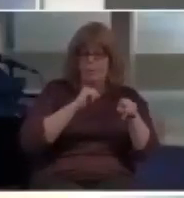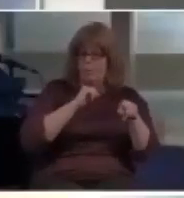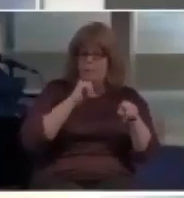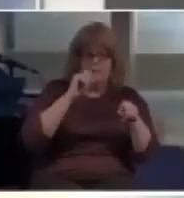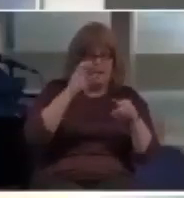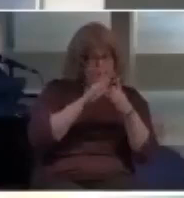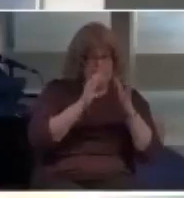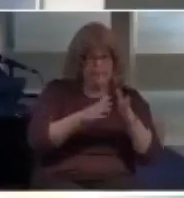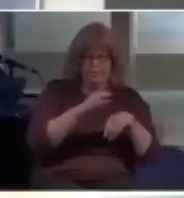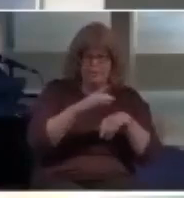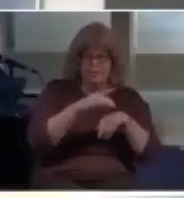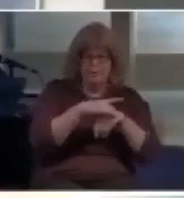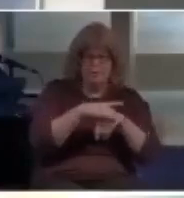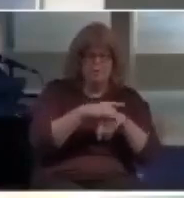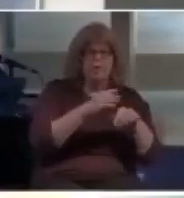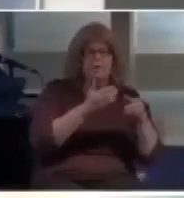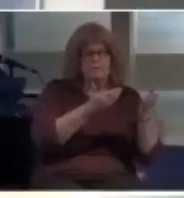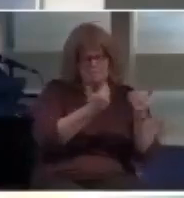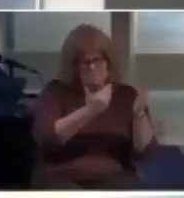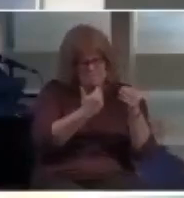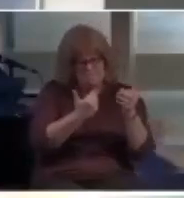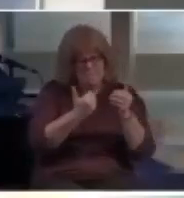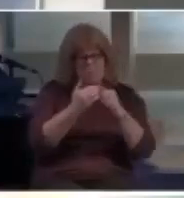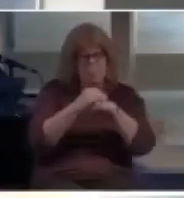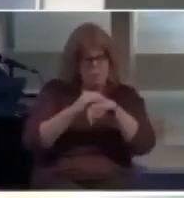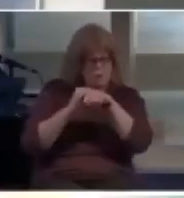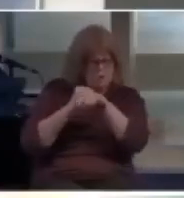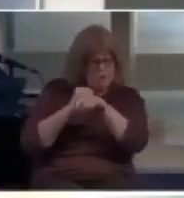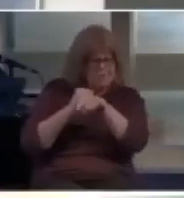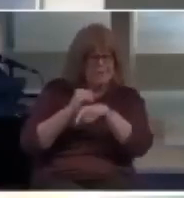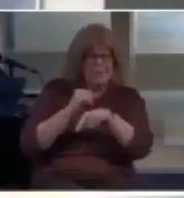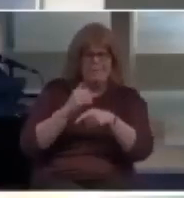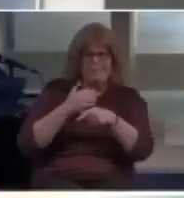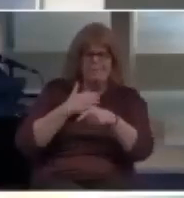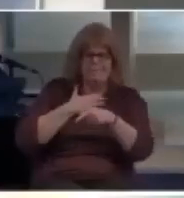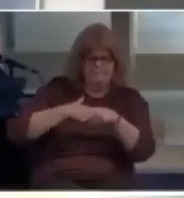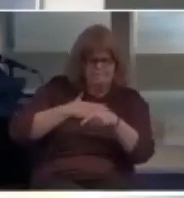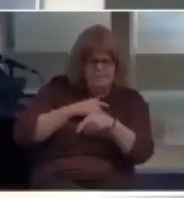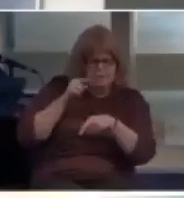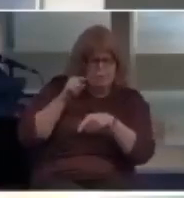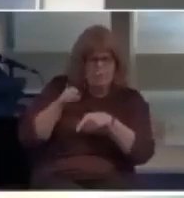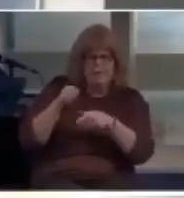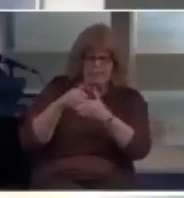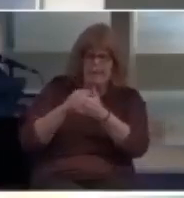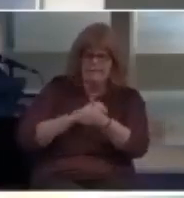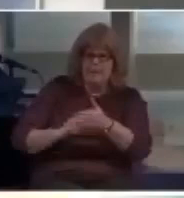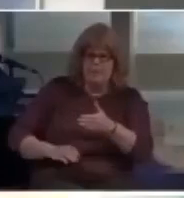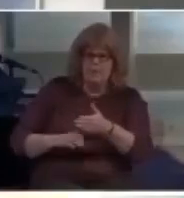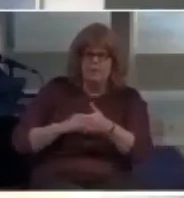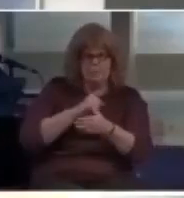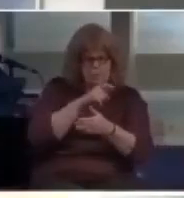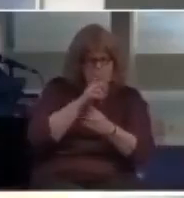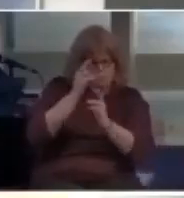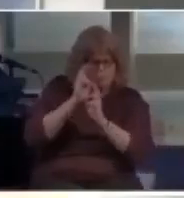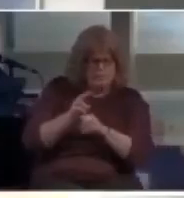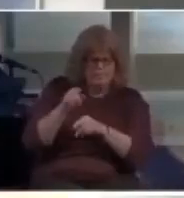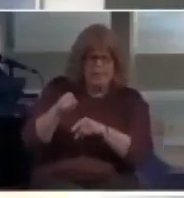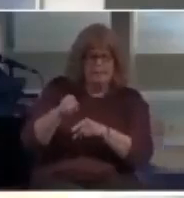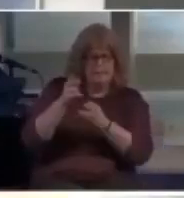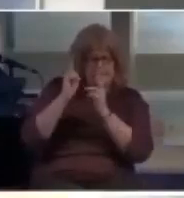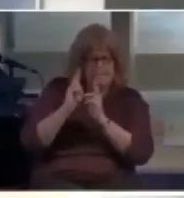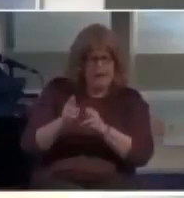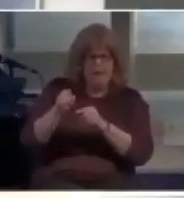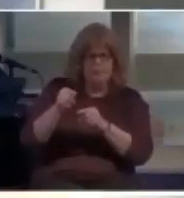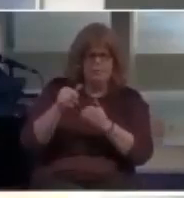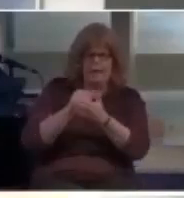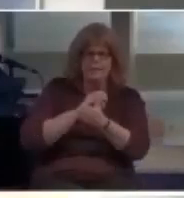earth to worship and to appreciate the Antichrist and to respect him and to give him the honor that